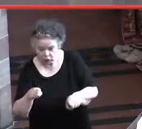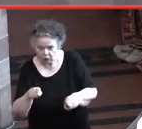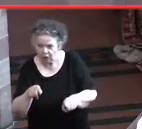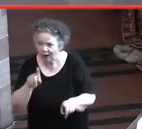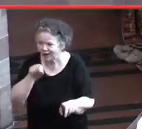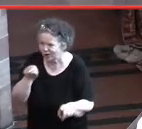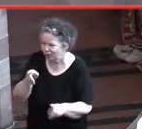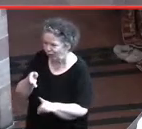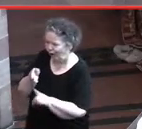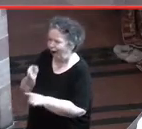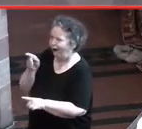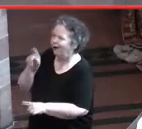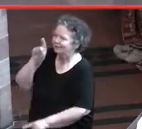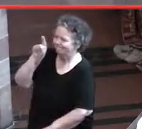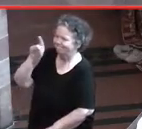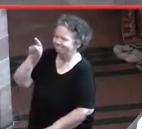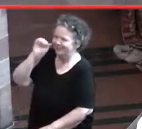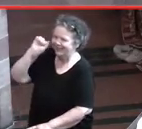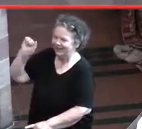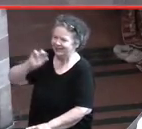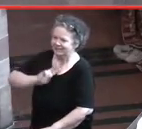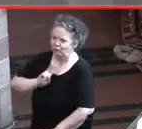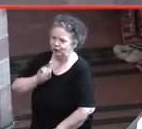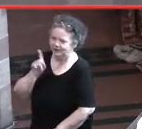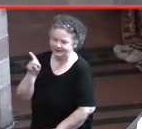recognized God's voice.